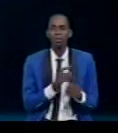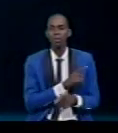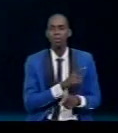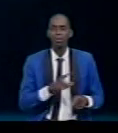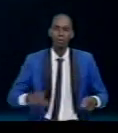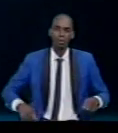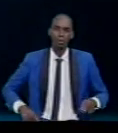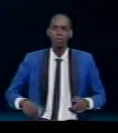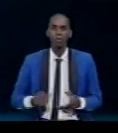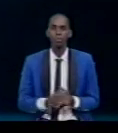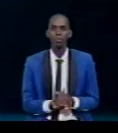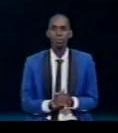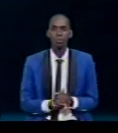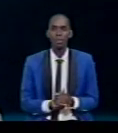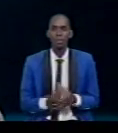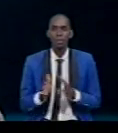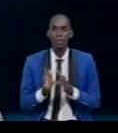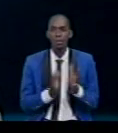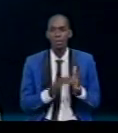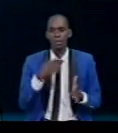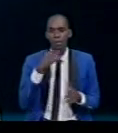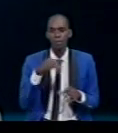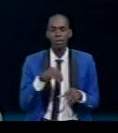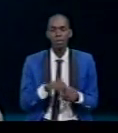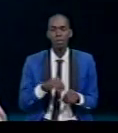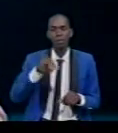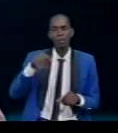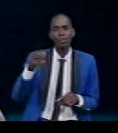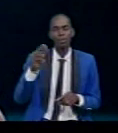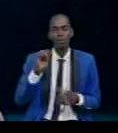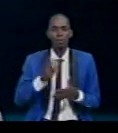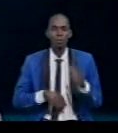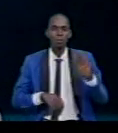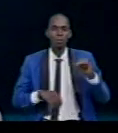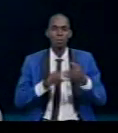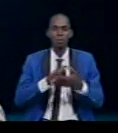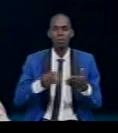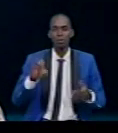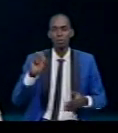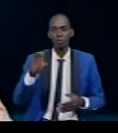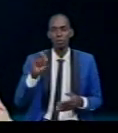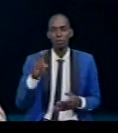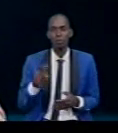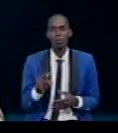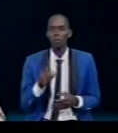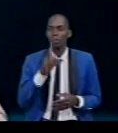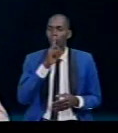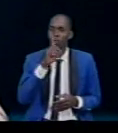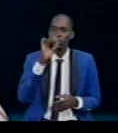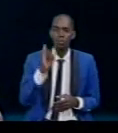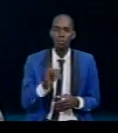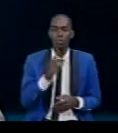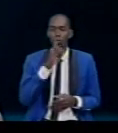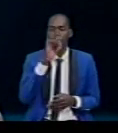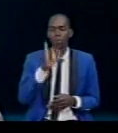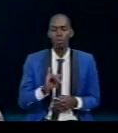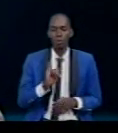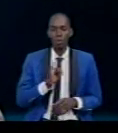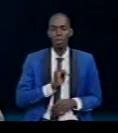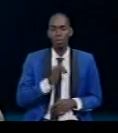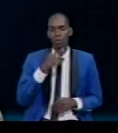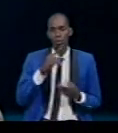Jesus said in John chapter 14 verse 12, Verily, verily, I say unto